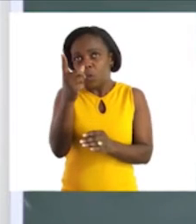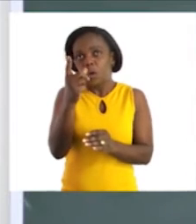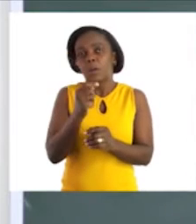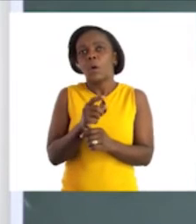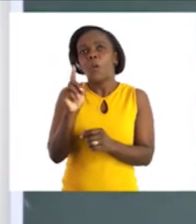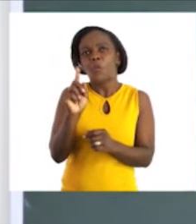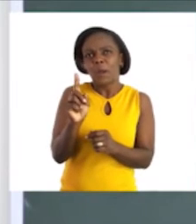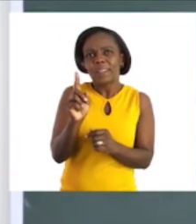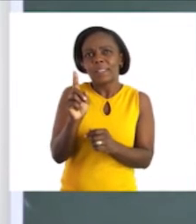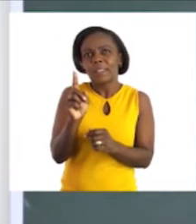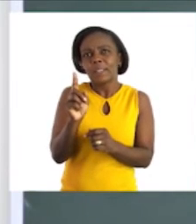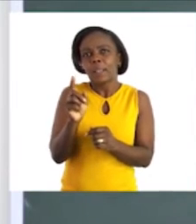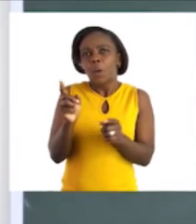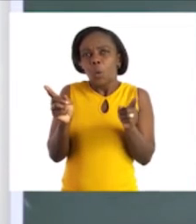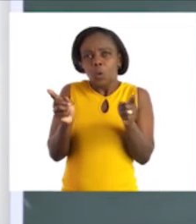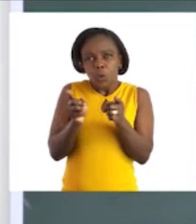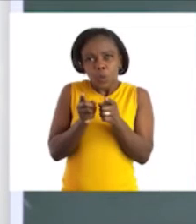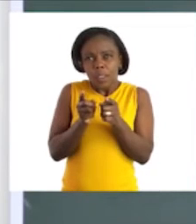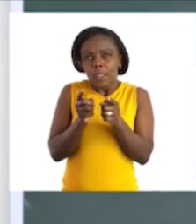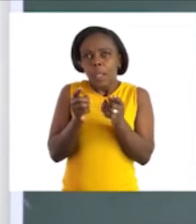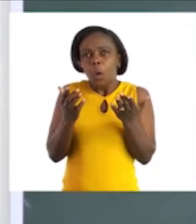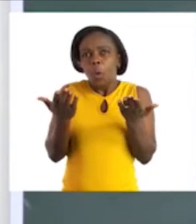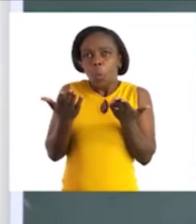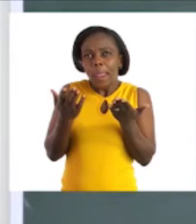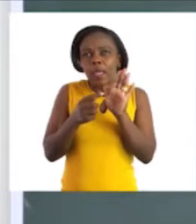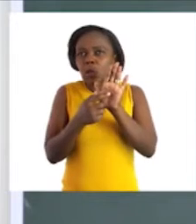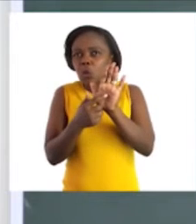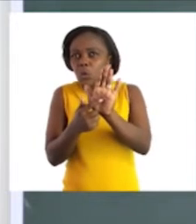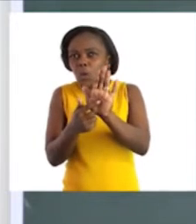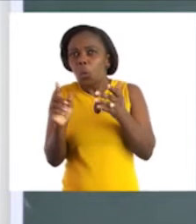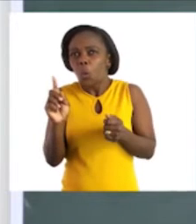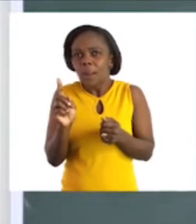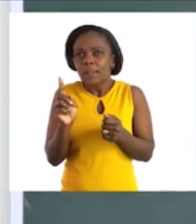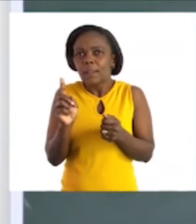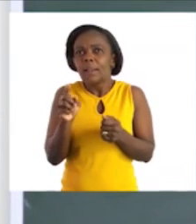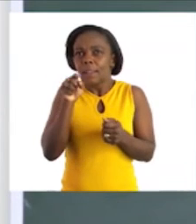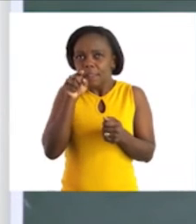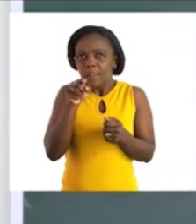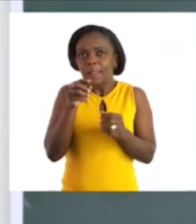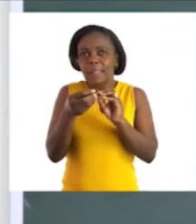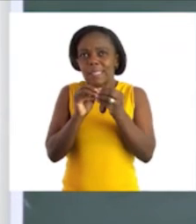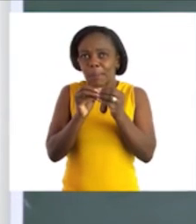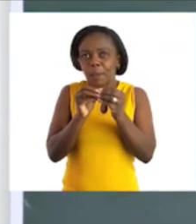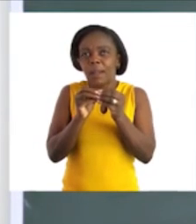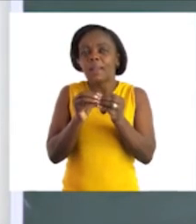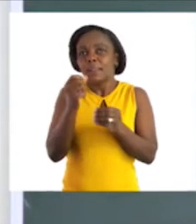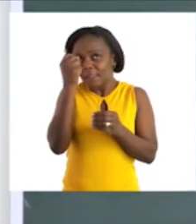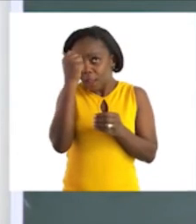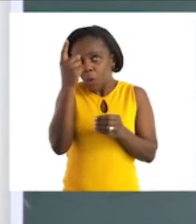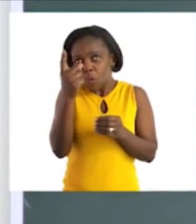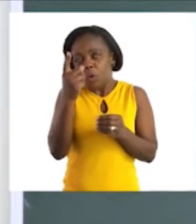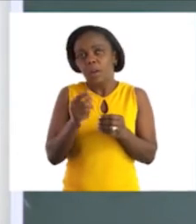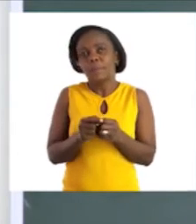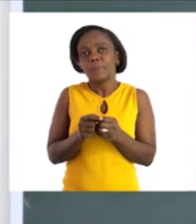what? Wherever the short hand is pointing, then we say that is the time. Now, can you tell me, if my short hand now